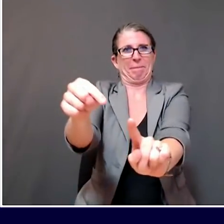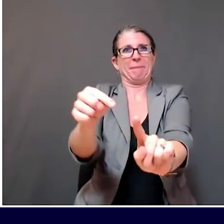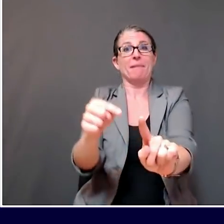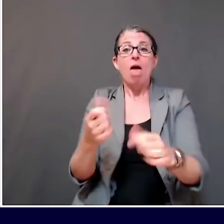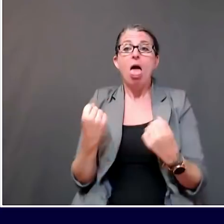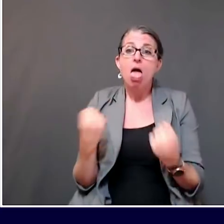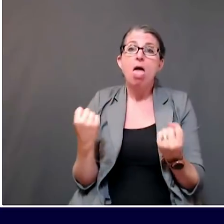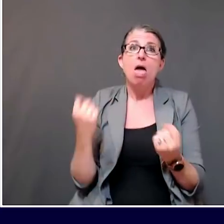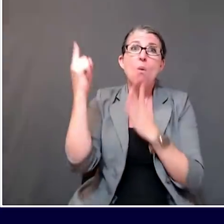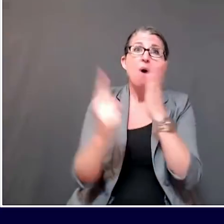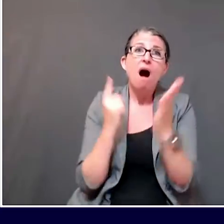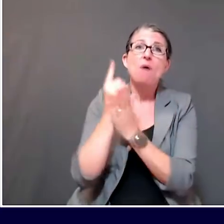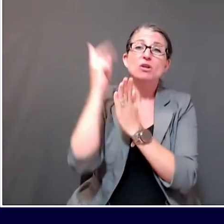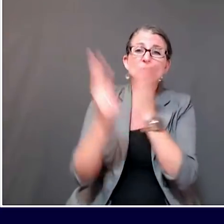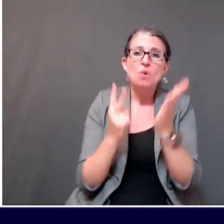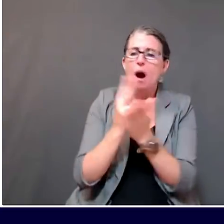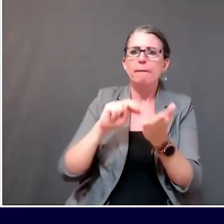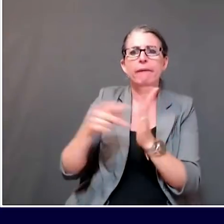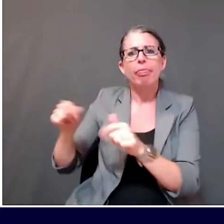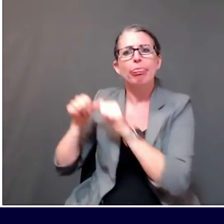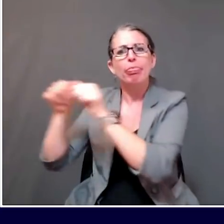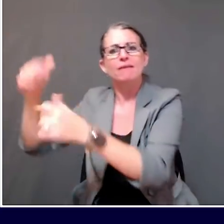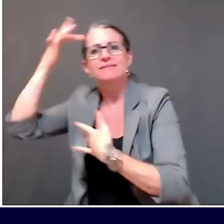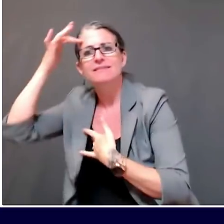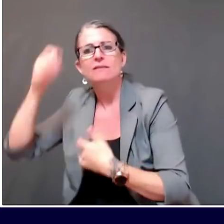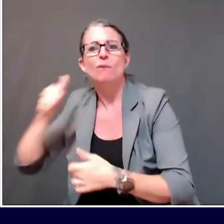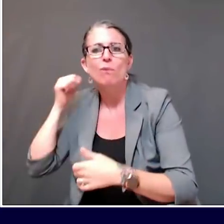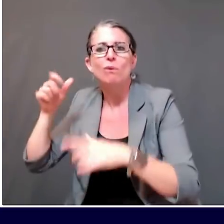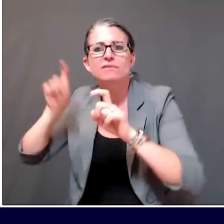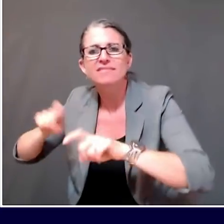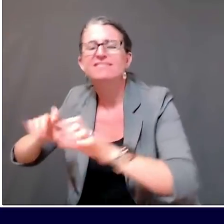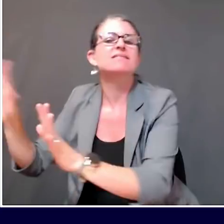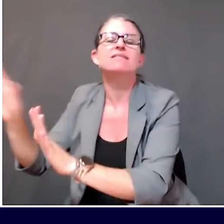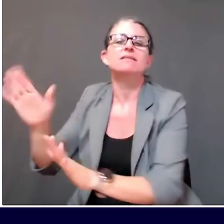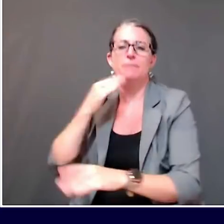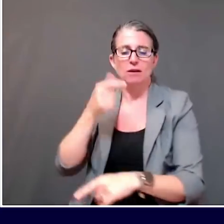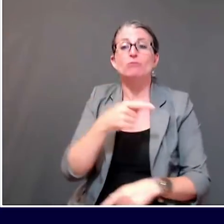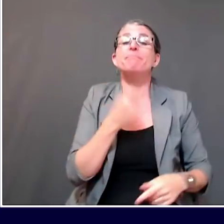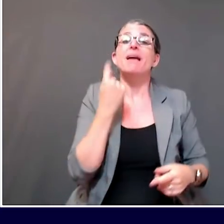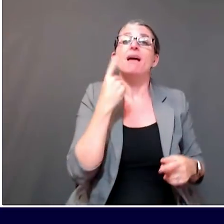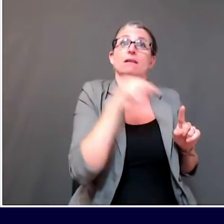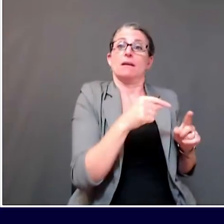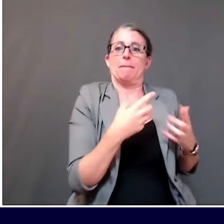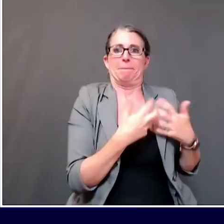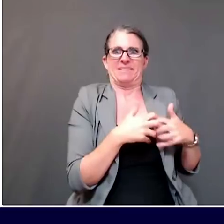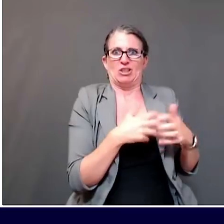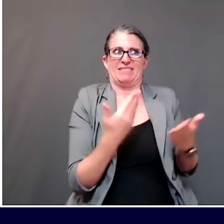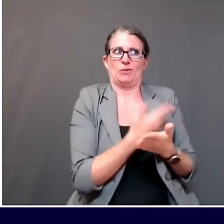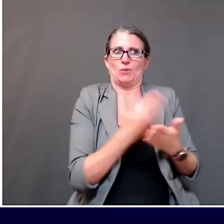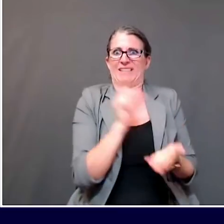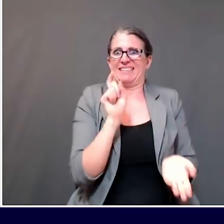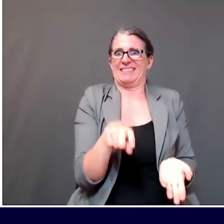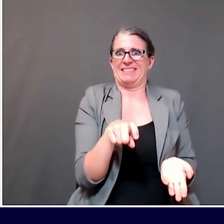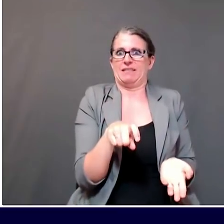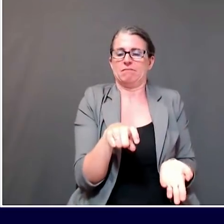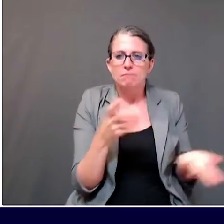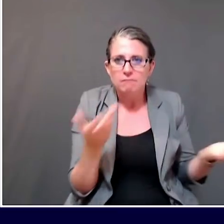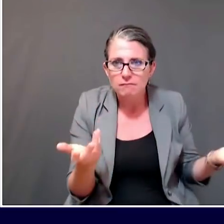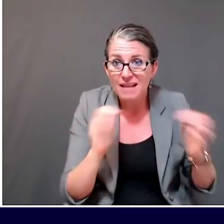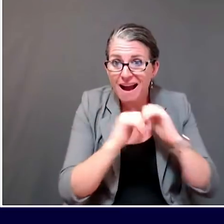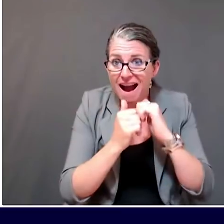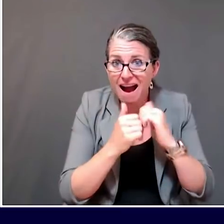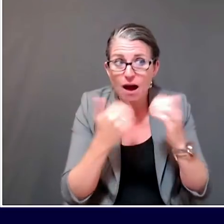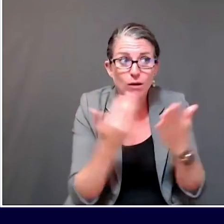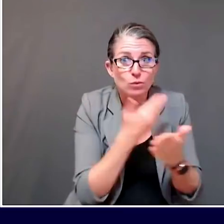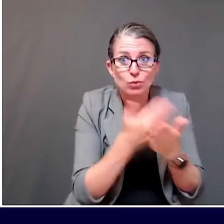to be flexible in the support for these hospitals and hope that they use it to, first and foremost, better connect to COVID